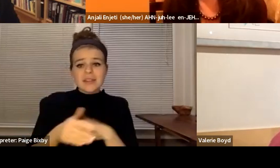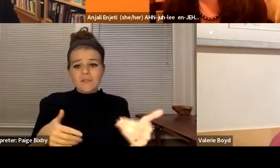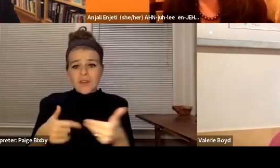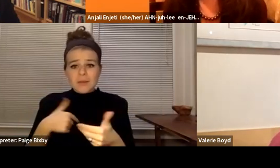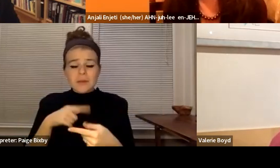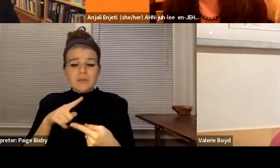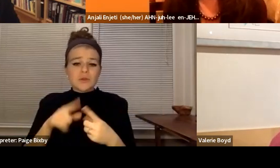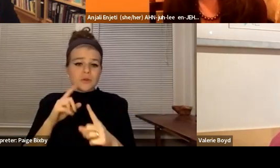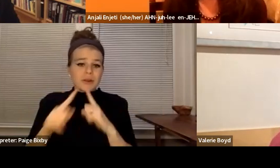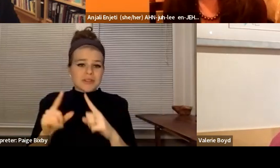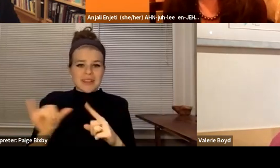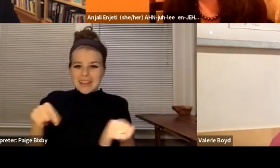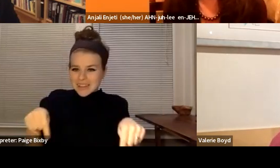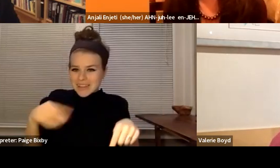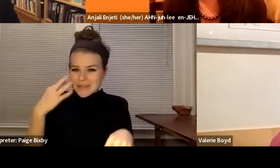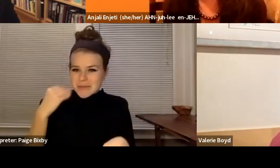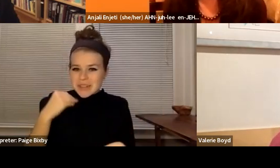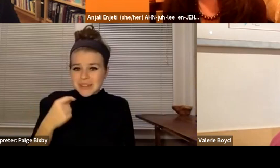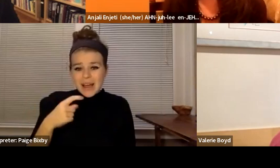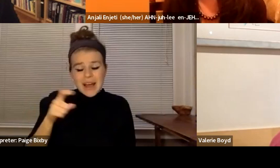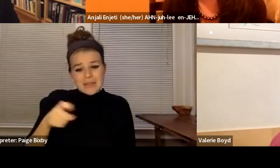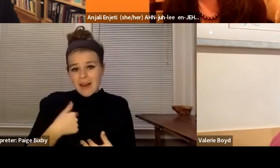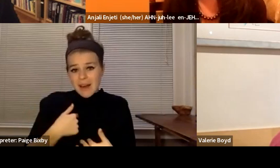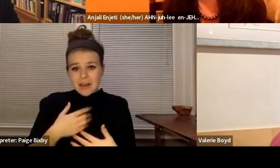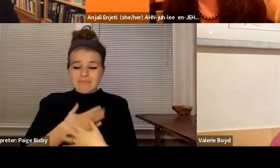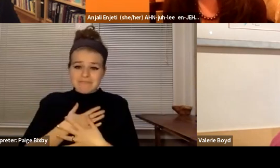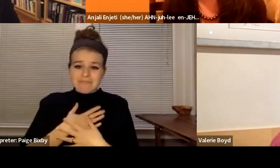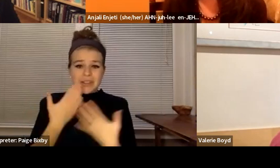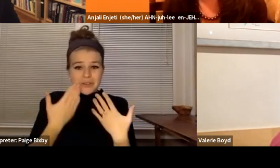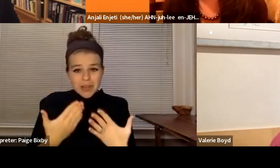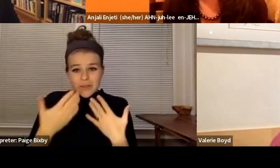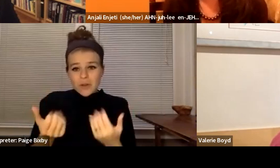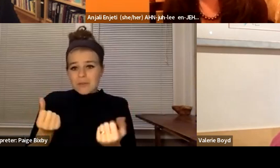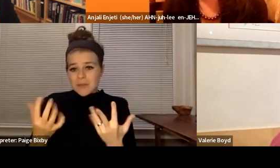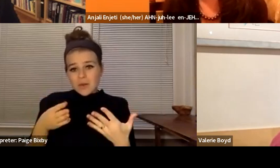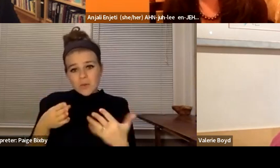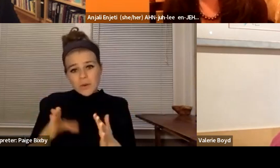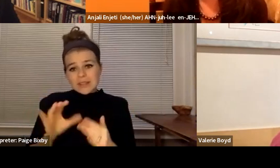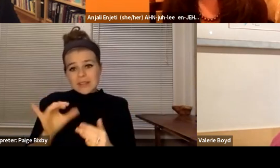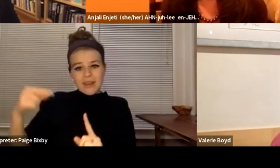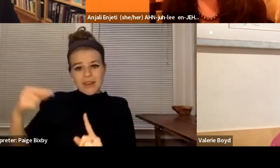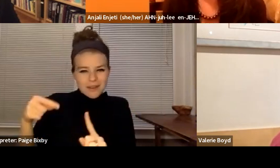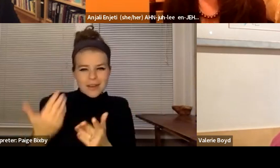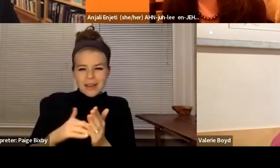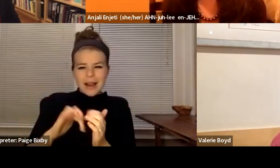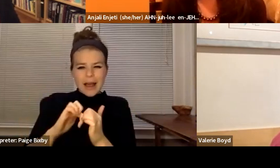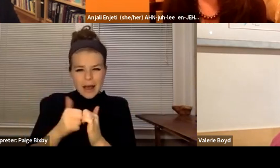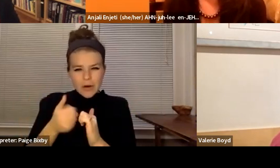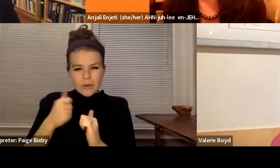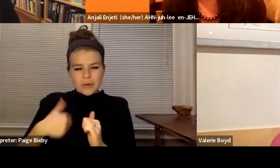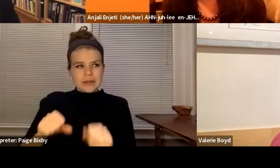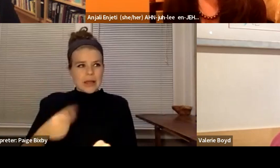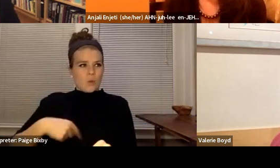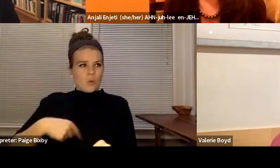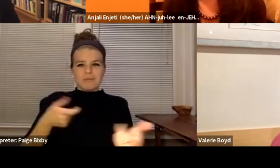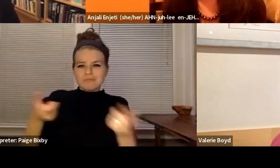conversations such as these. And so I have to say I'm grateful. And in many ways, again, that is, again, like, how do we bring in folks